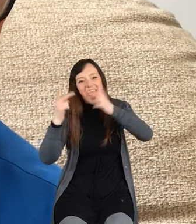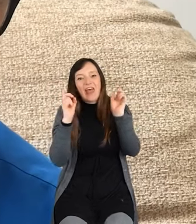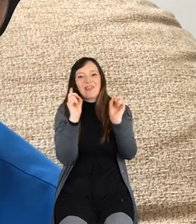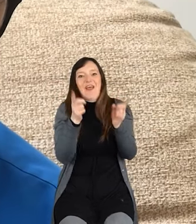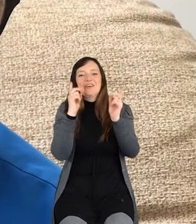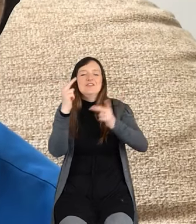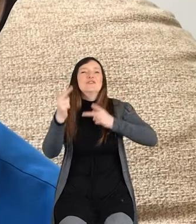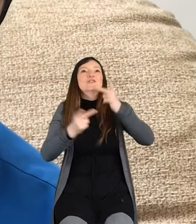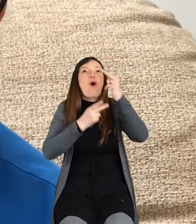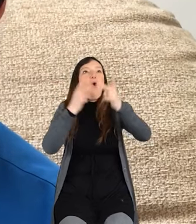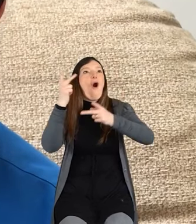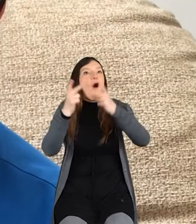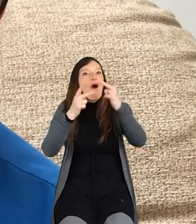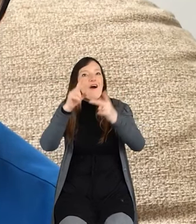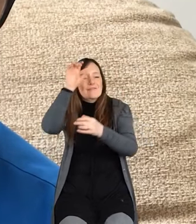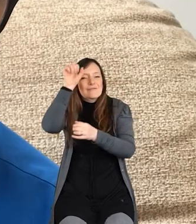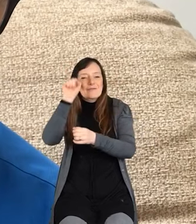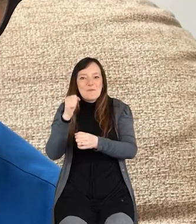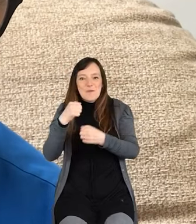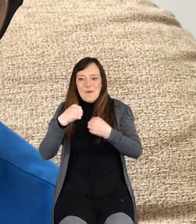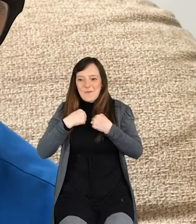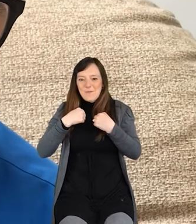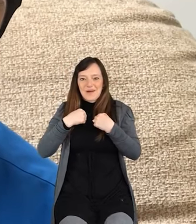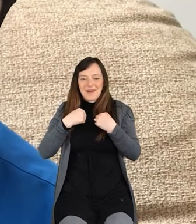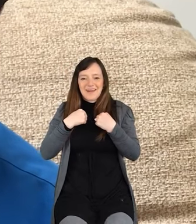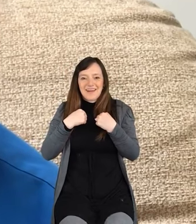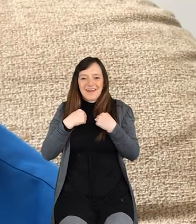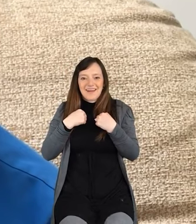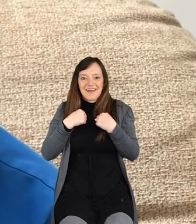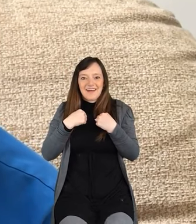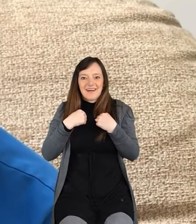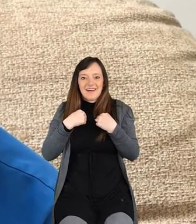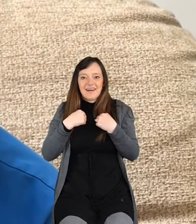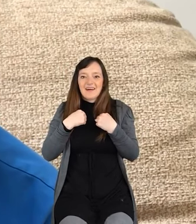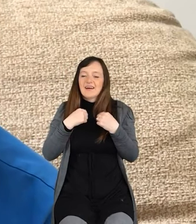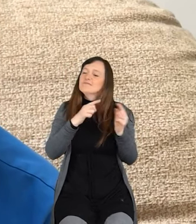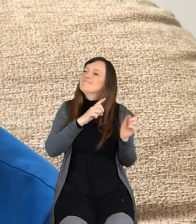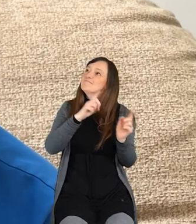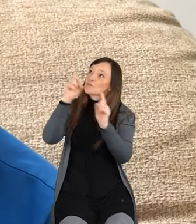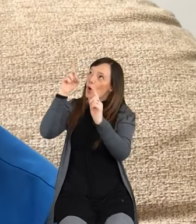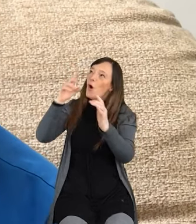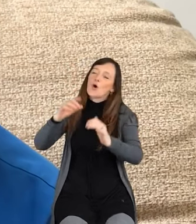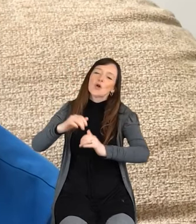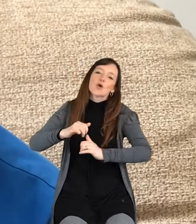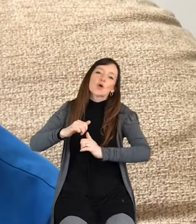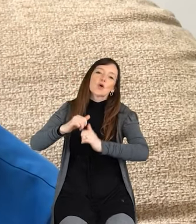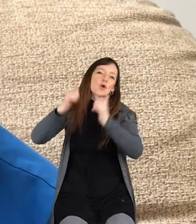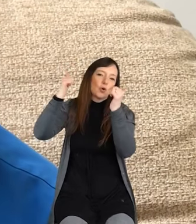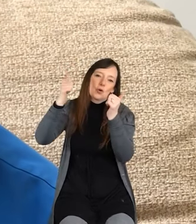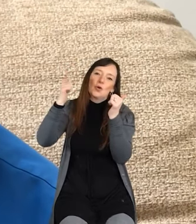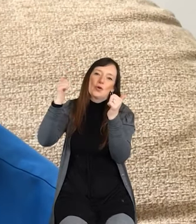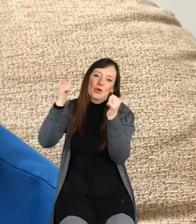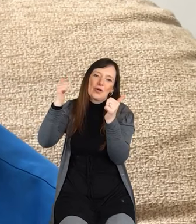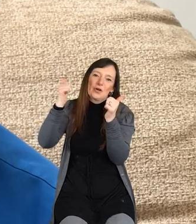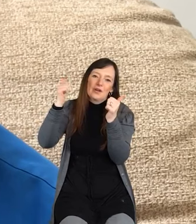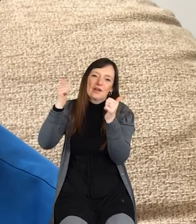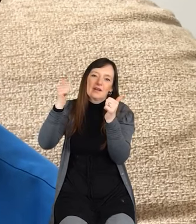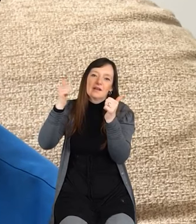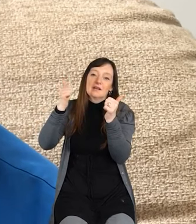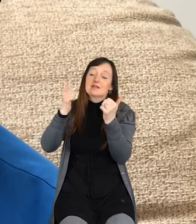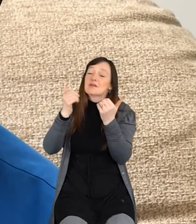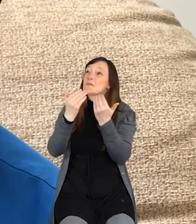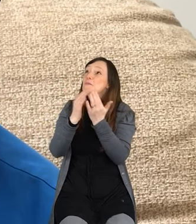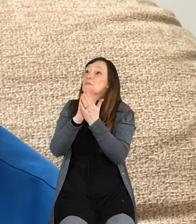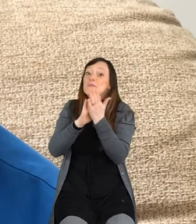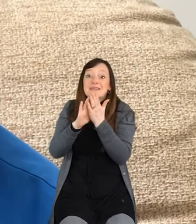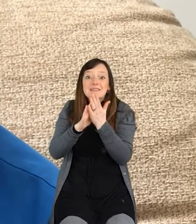The songs always remind me of how good God is, which makes